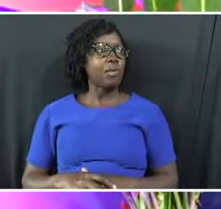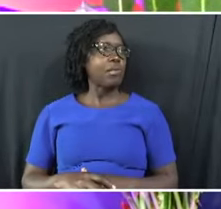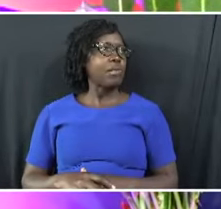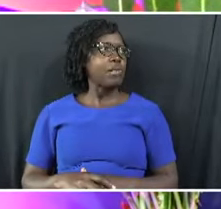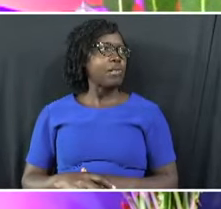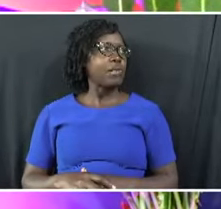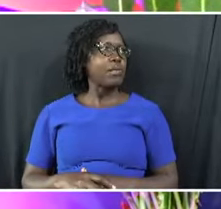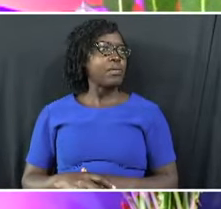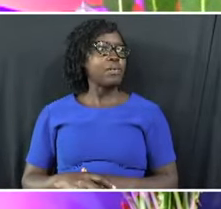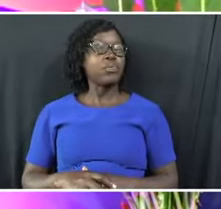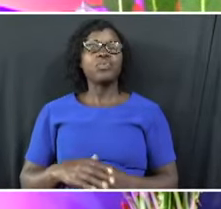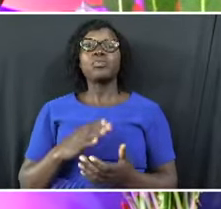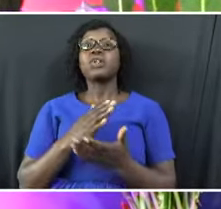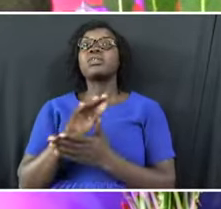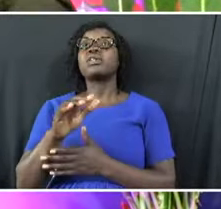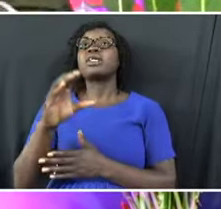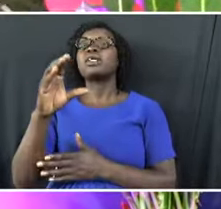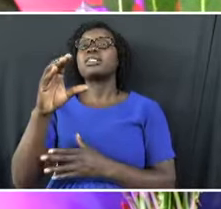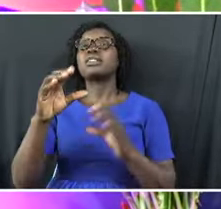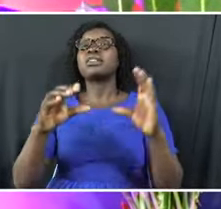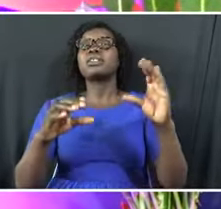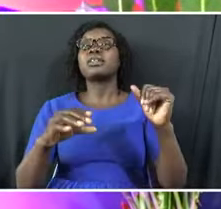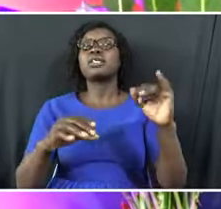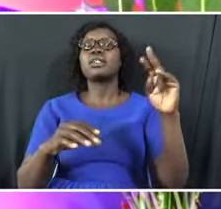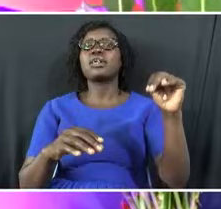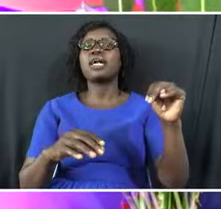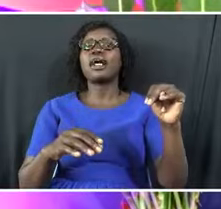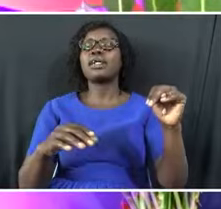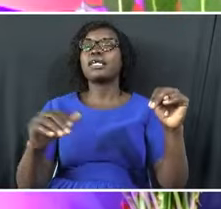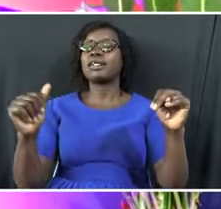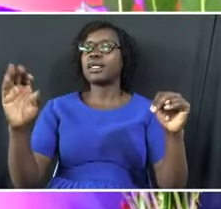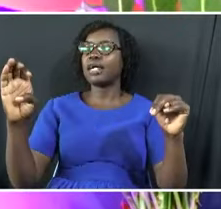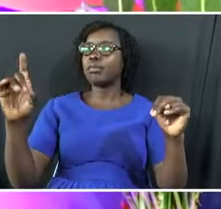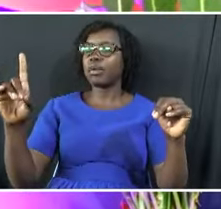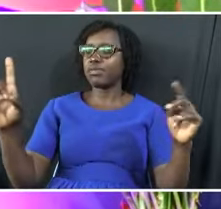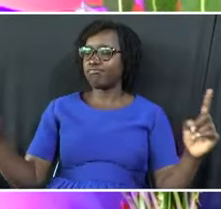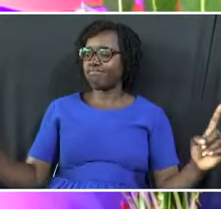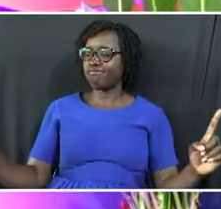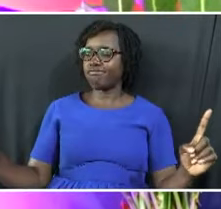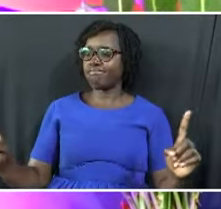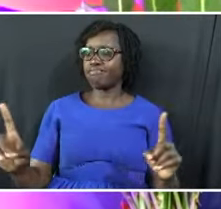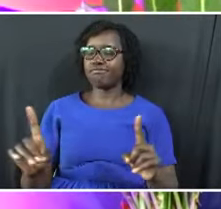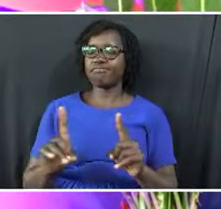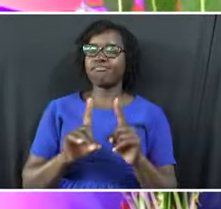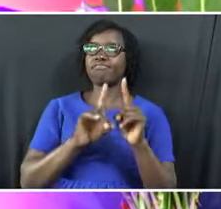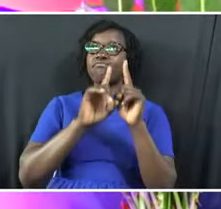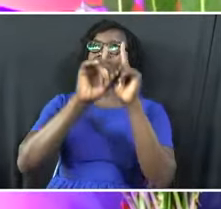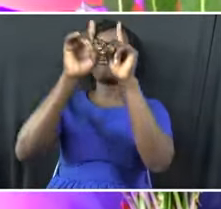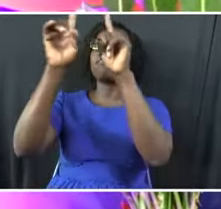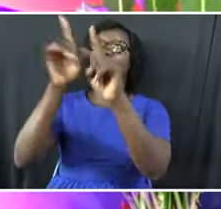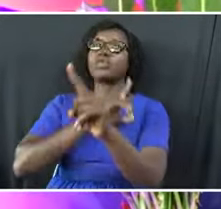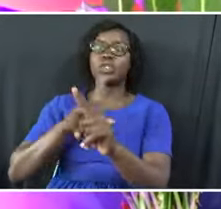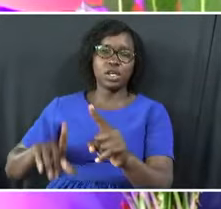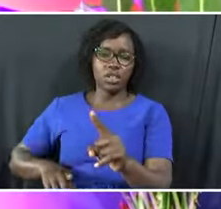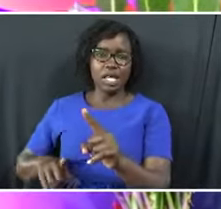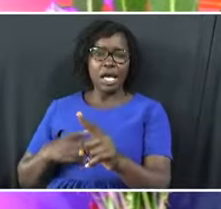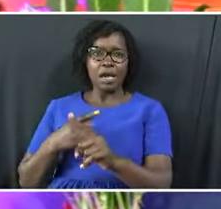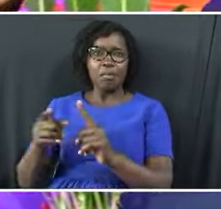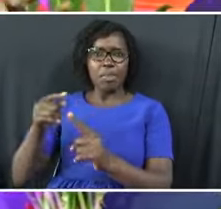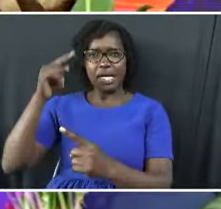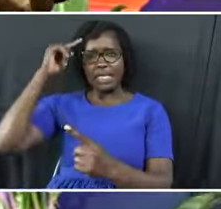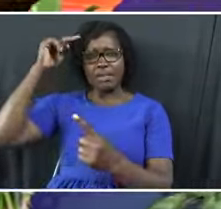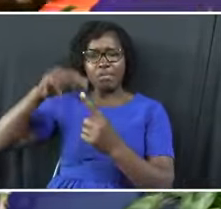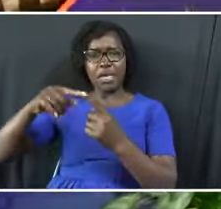It is true that Cain and Abel came to the Lord. And my main concern here